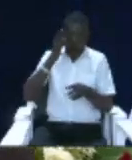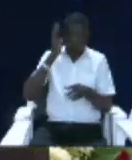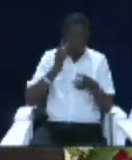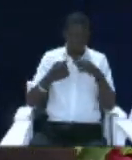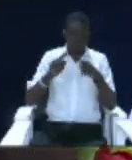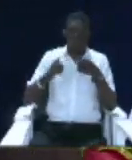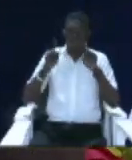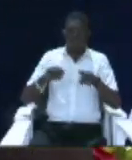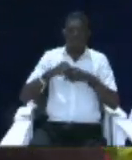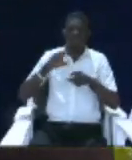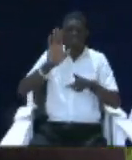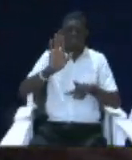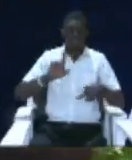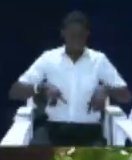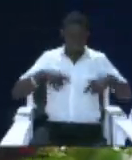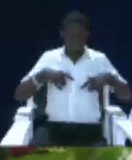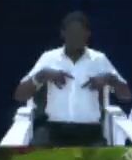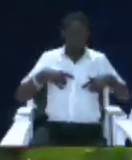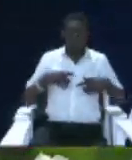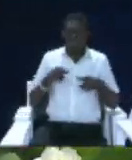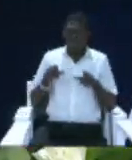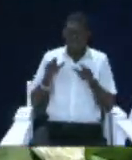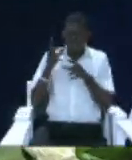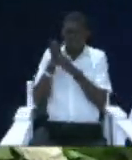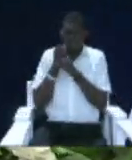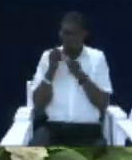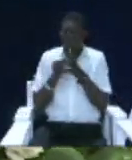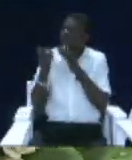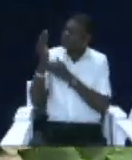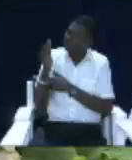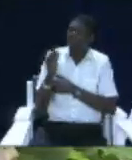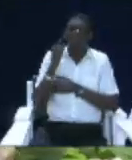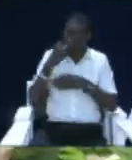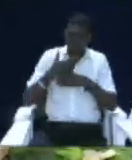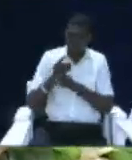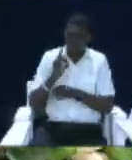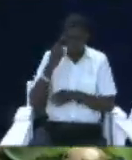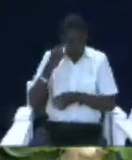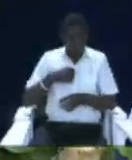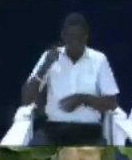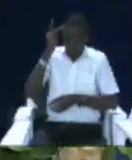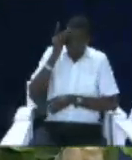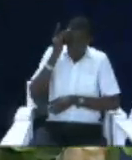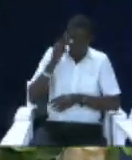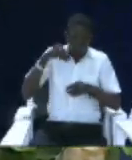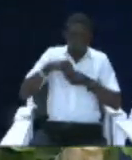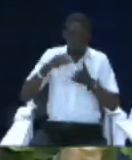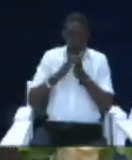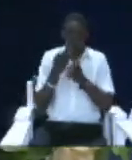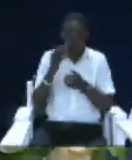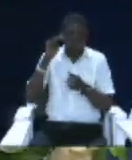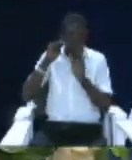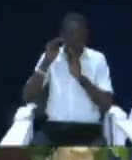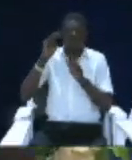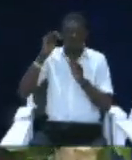life. At that prayer point, I said, God, you created me for a purpose. In the book of Matthew chapter